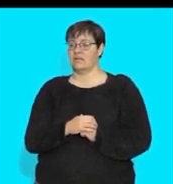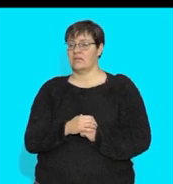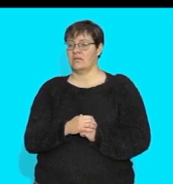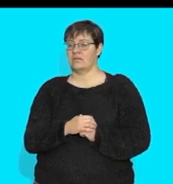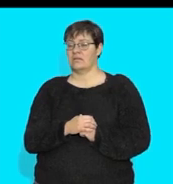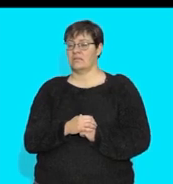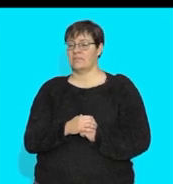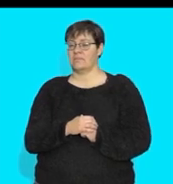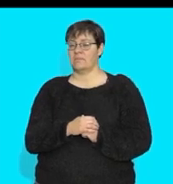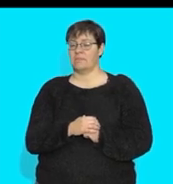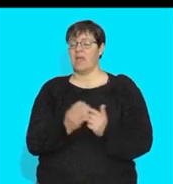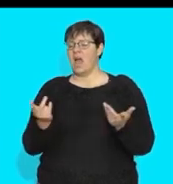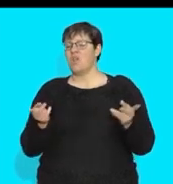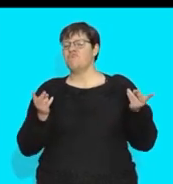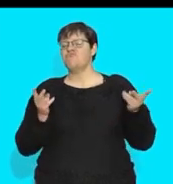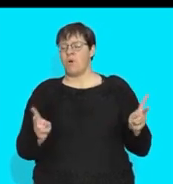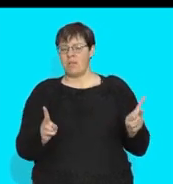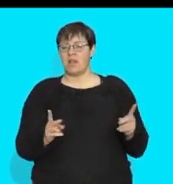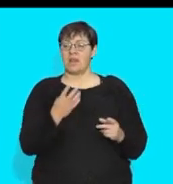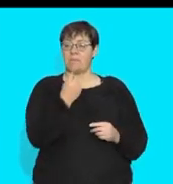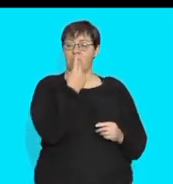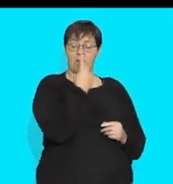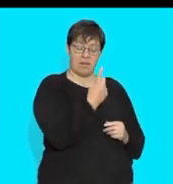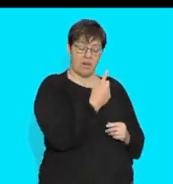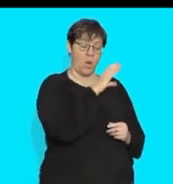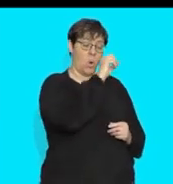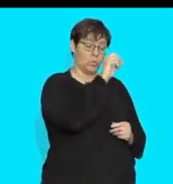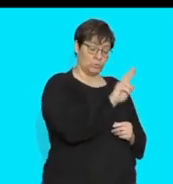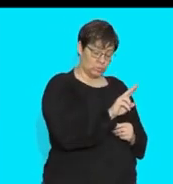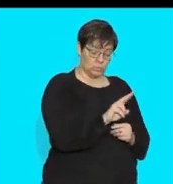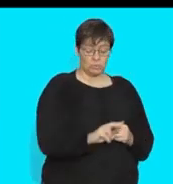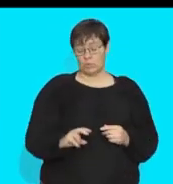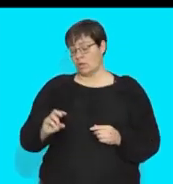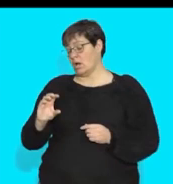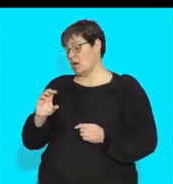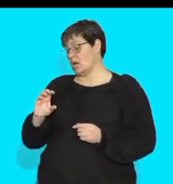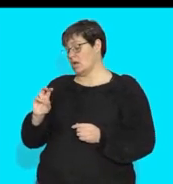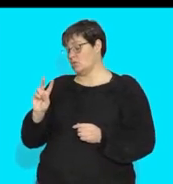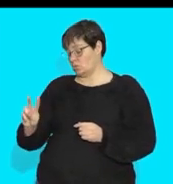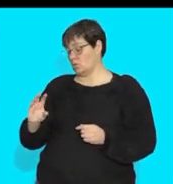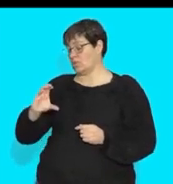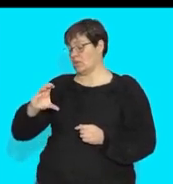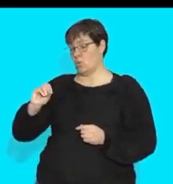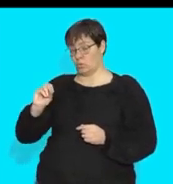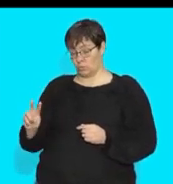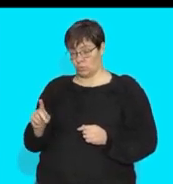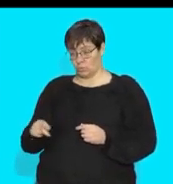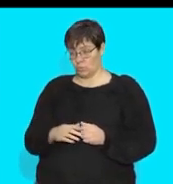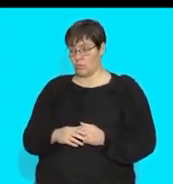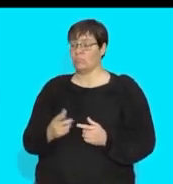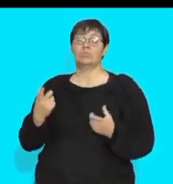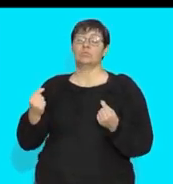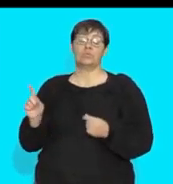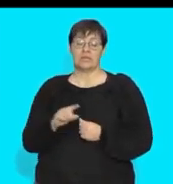there we go. Okay, so generally number 1 would have been oxygen and number 2 would have been